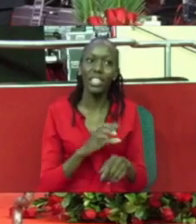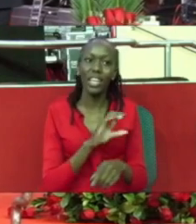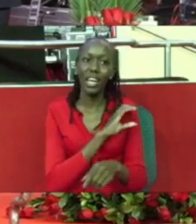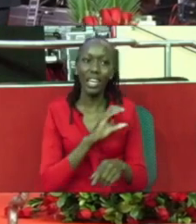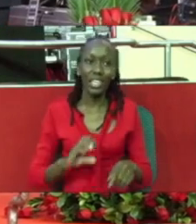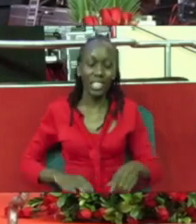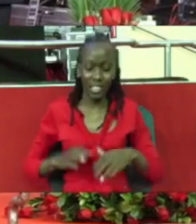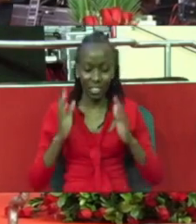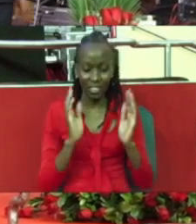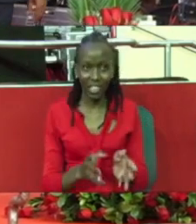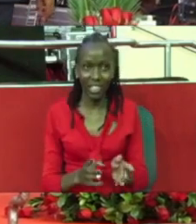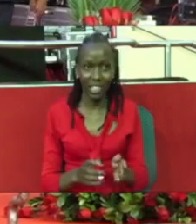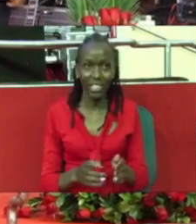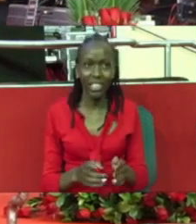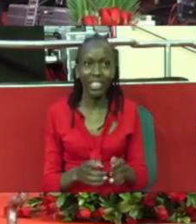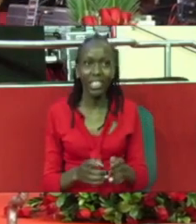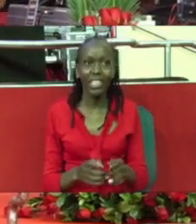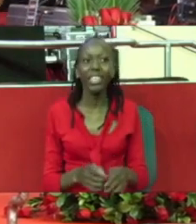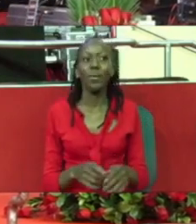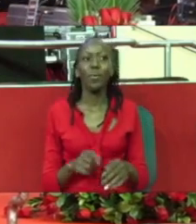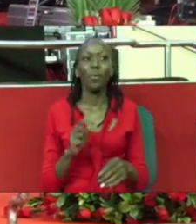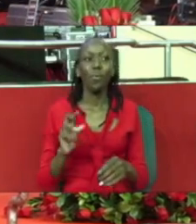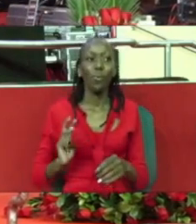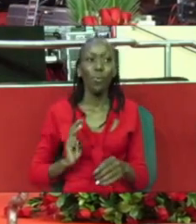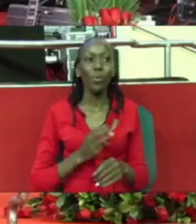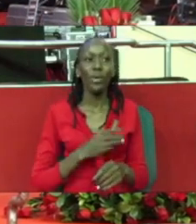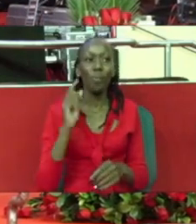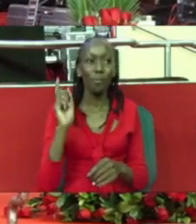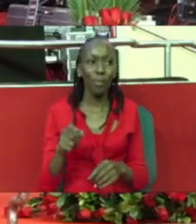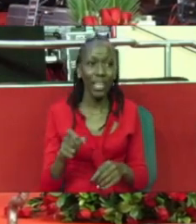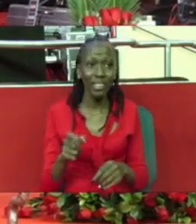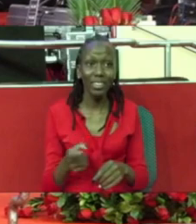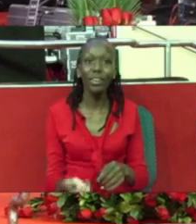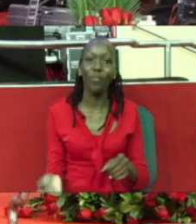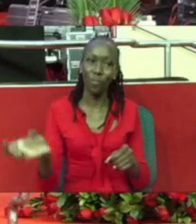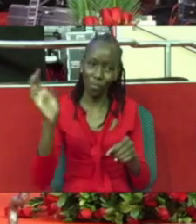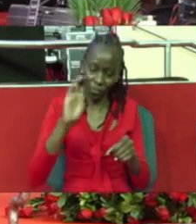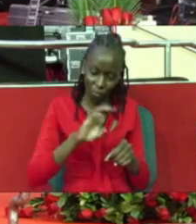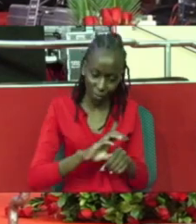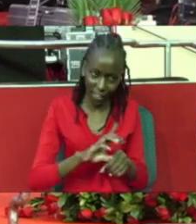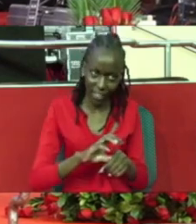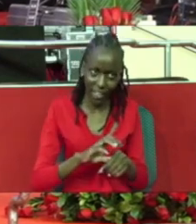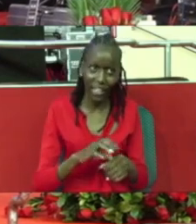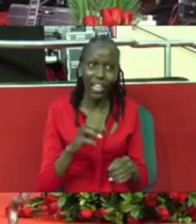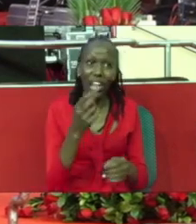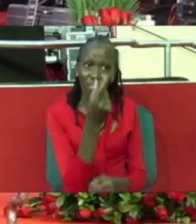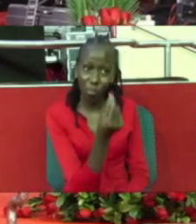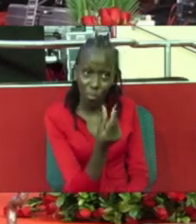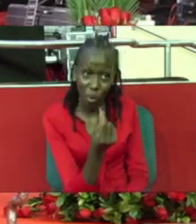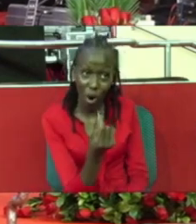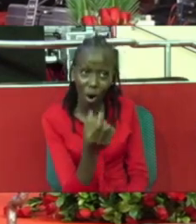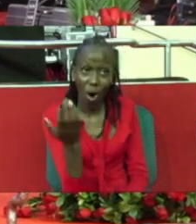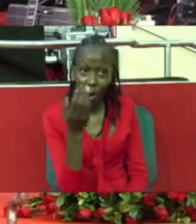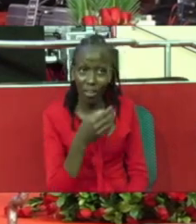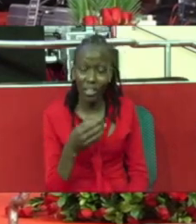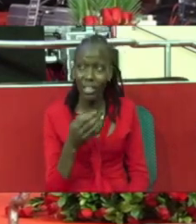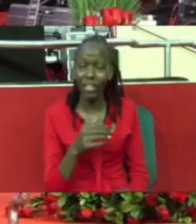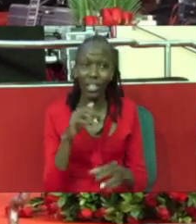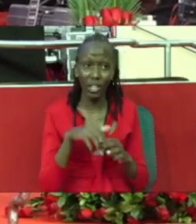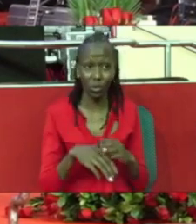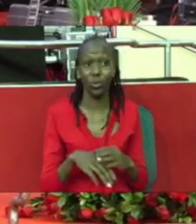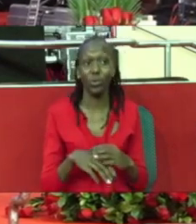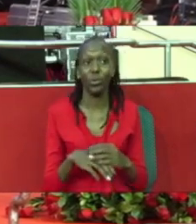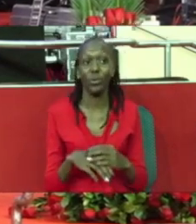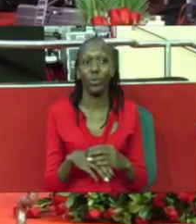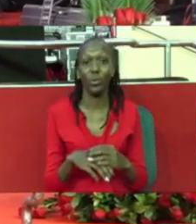there will be no refilling, hakutakuwa na kupoka, unless you release that little, isipokuwa uachilie, that the Lord put in you, ambacho Bwana ameka